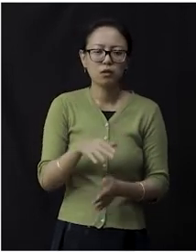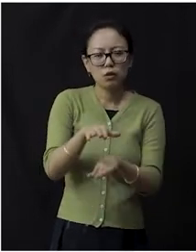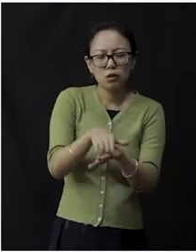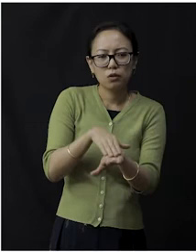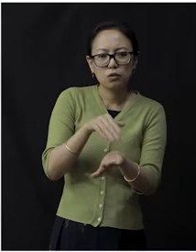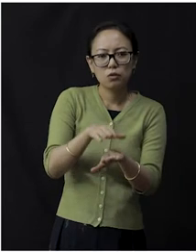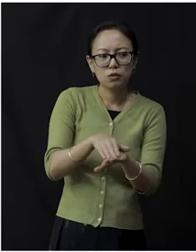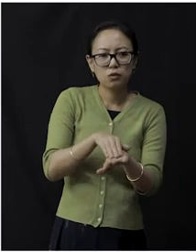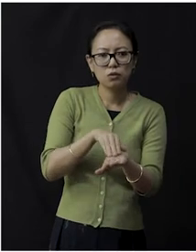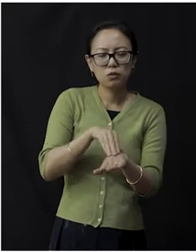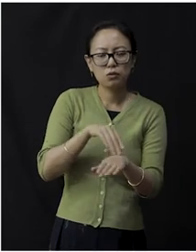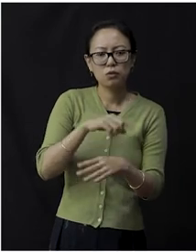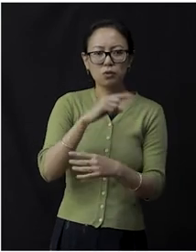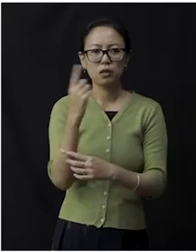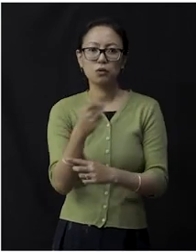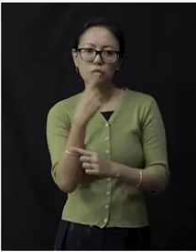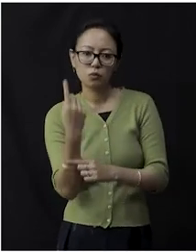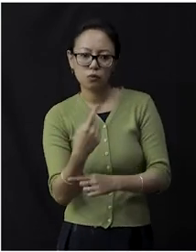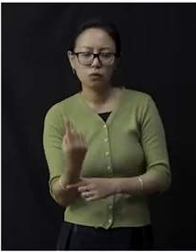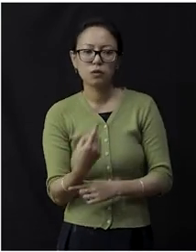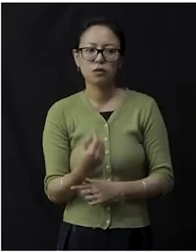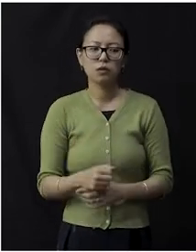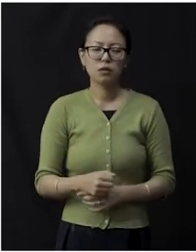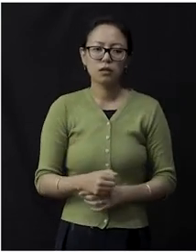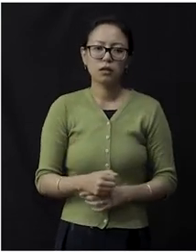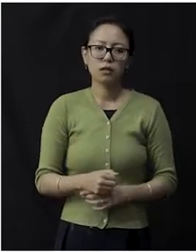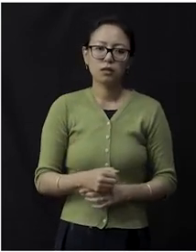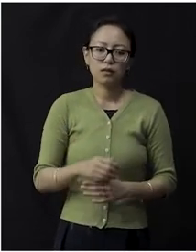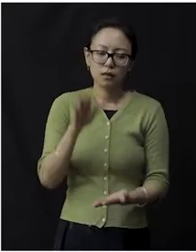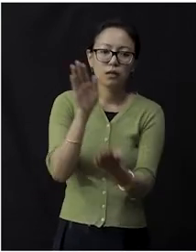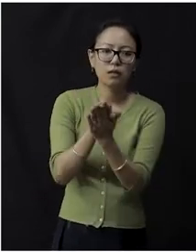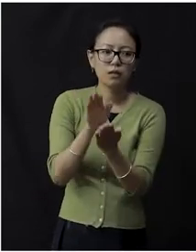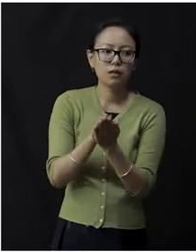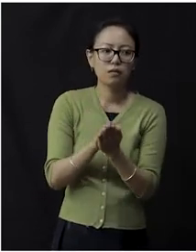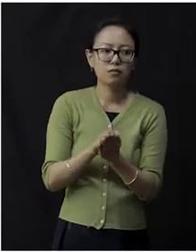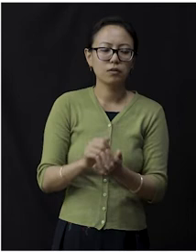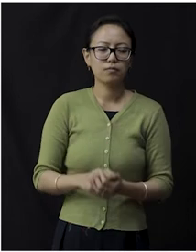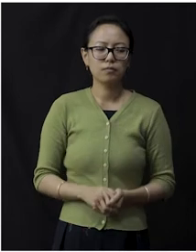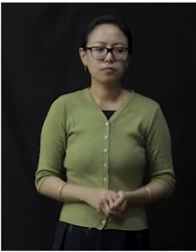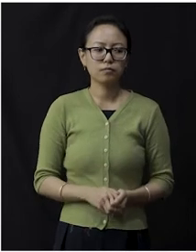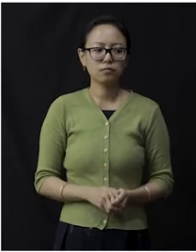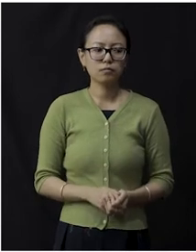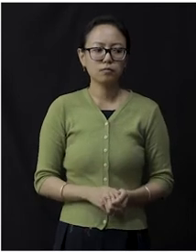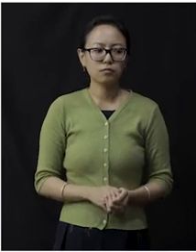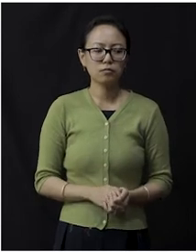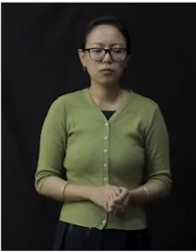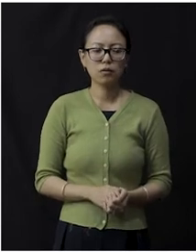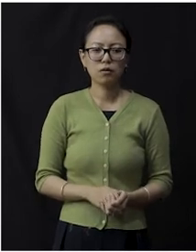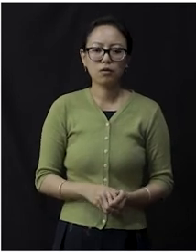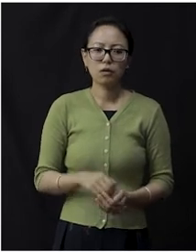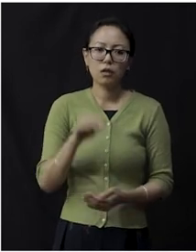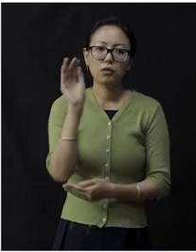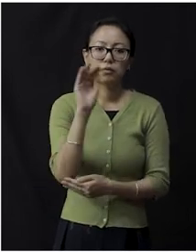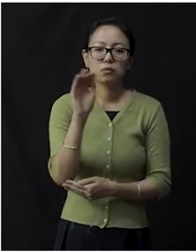Now both means the python and the baby elephant, both are trying to pull away from